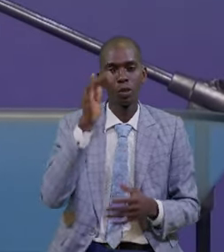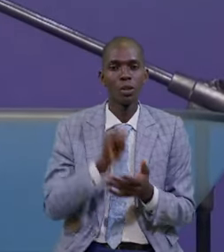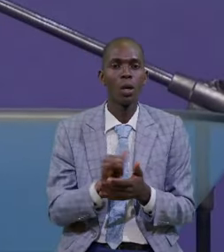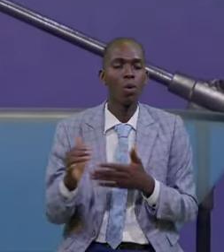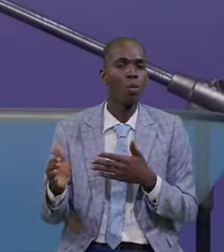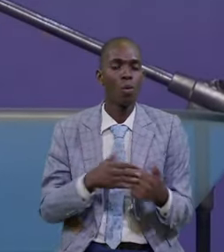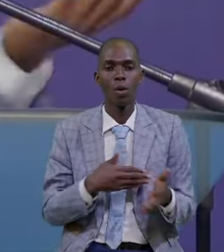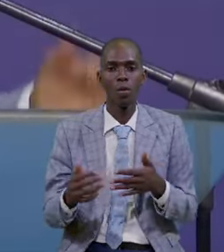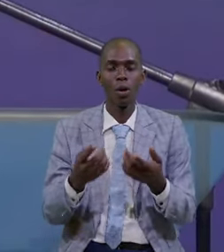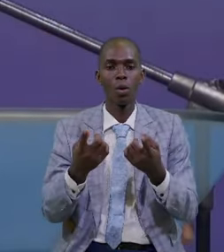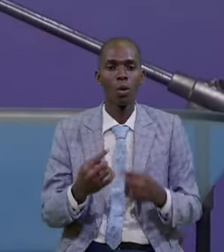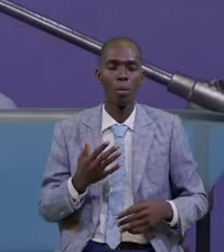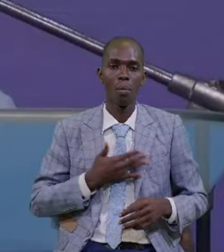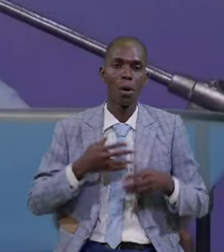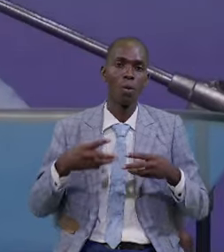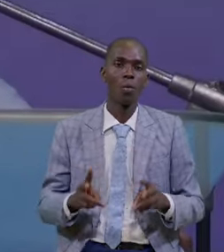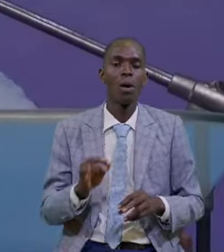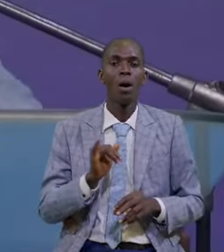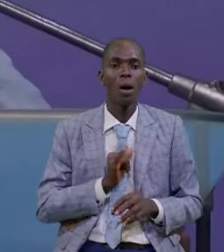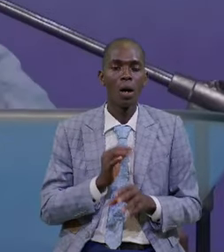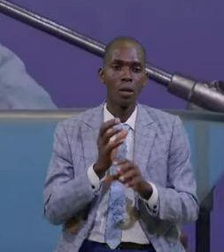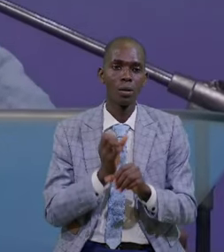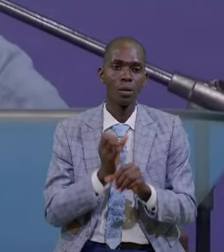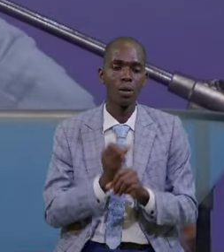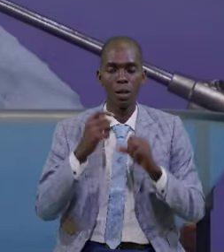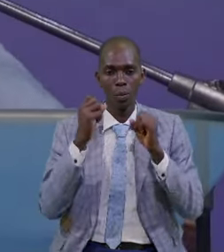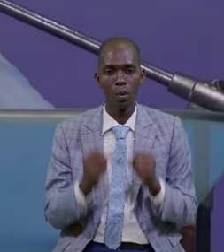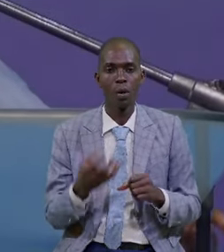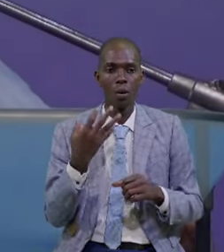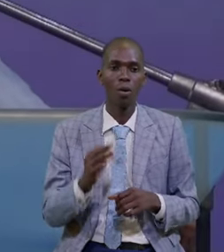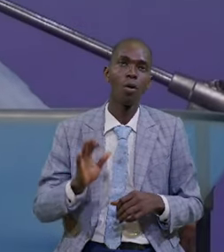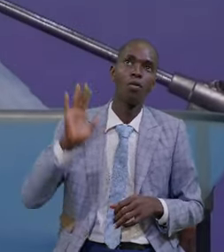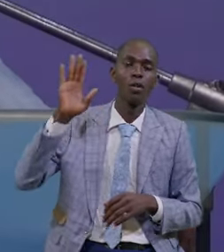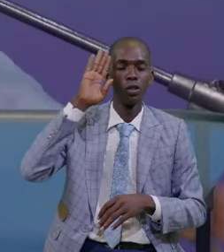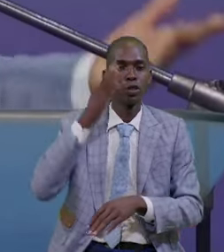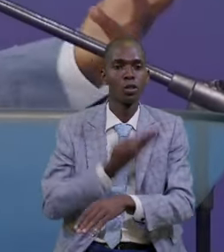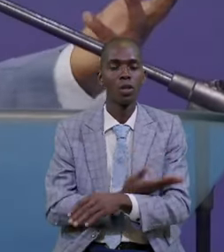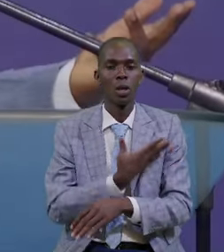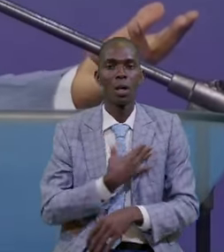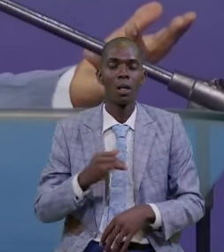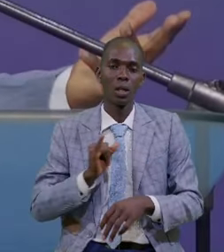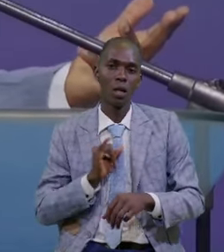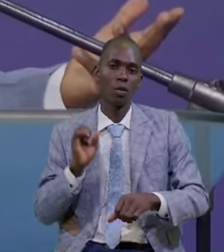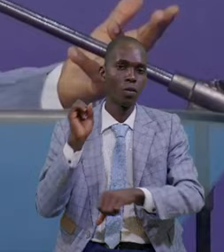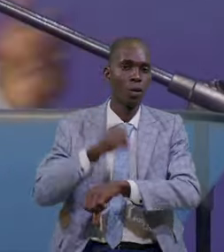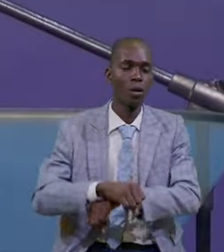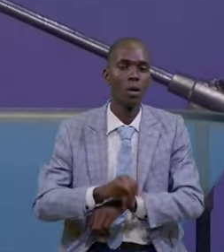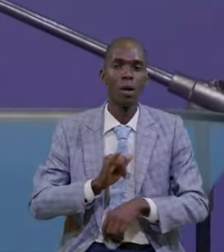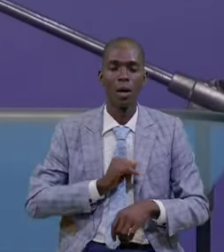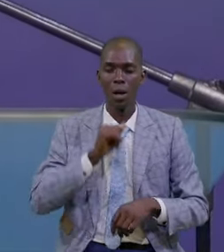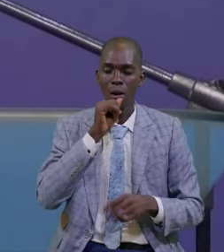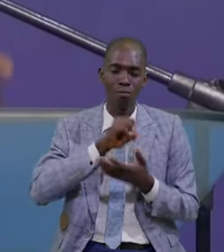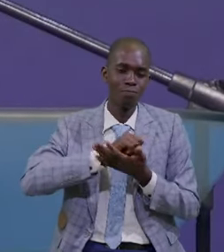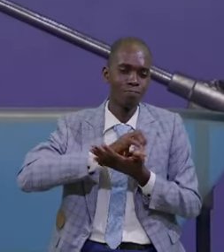my way, I have the power of sonship. I overcome. I am sanctified, and